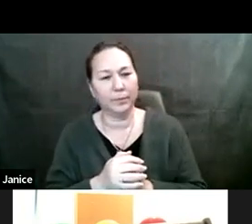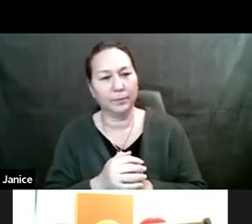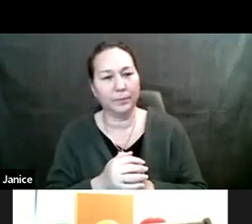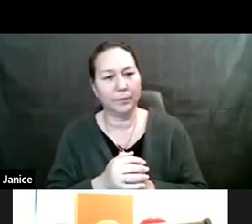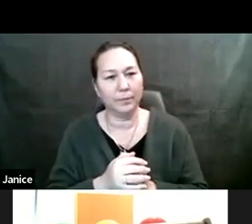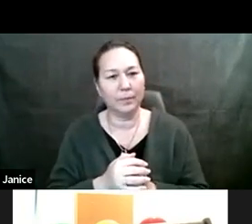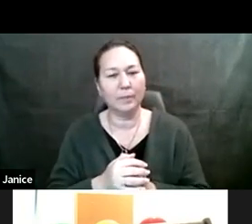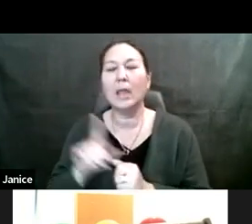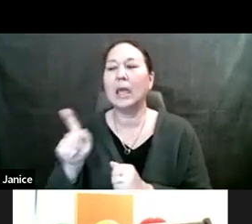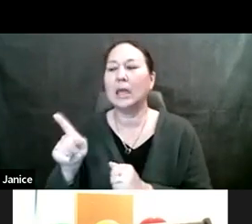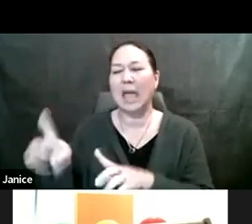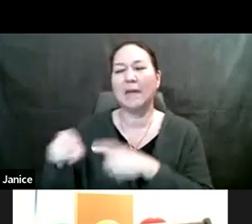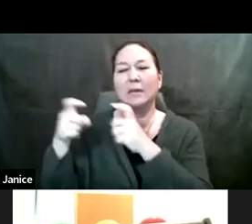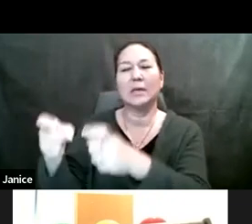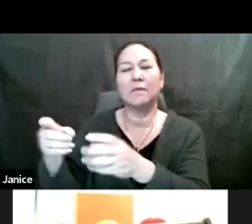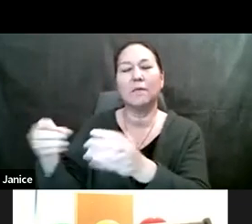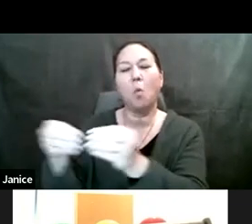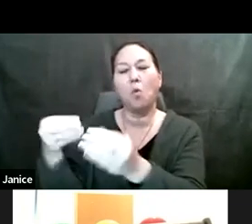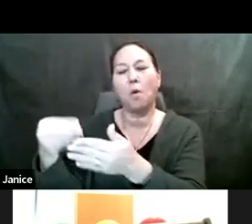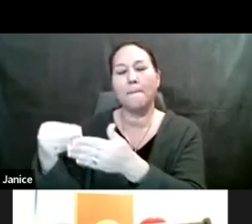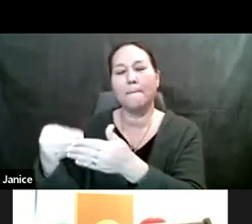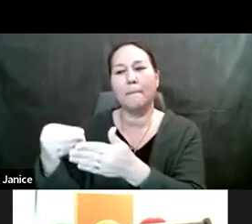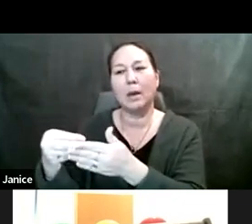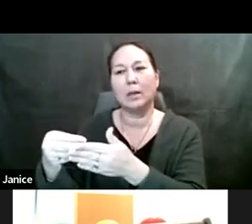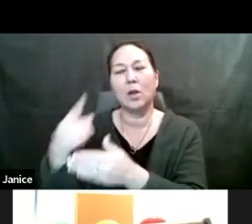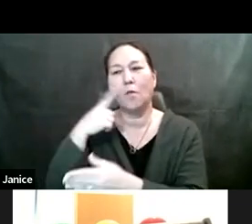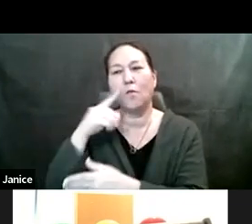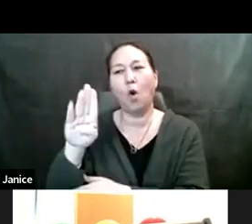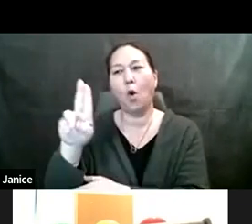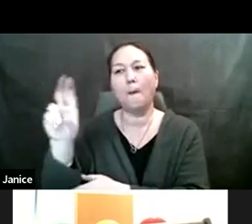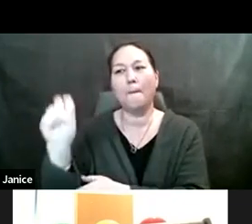they have given more money to bus monitors